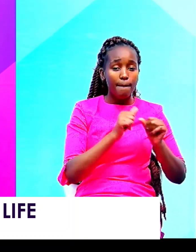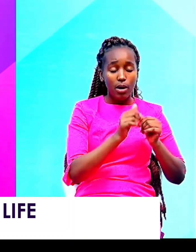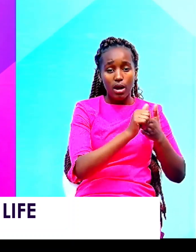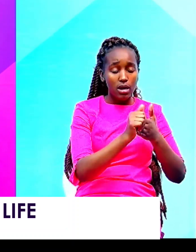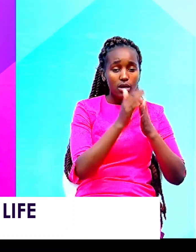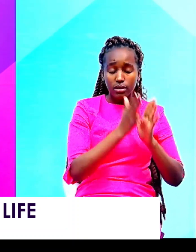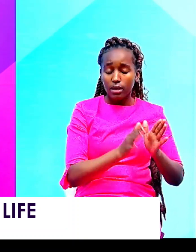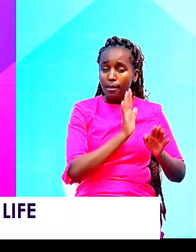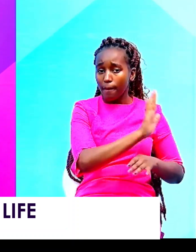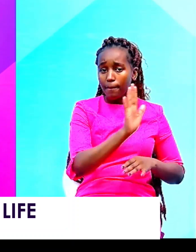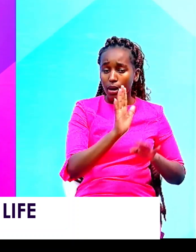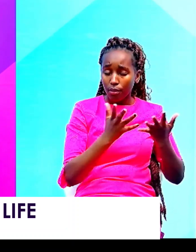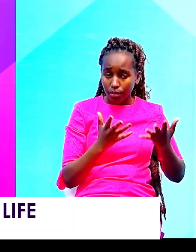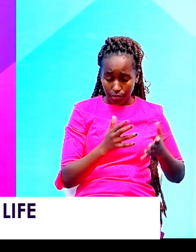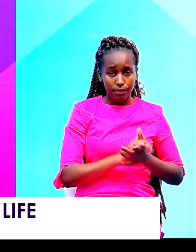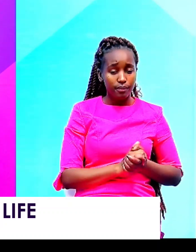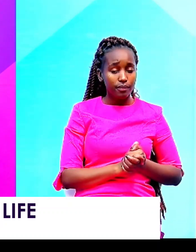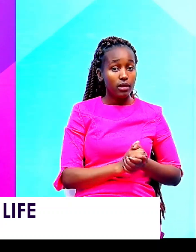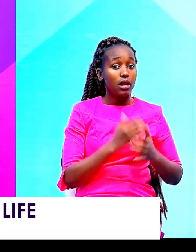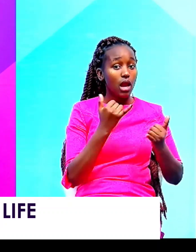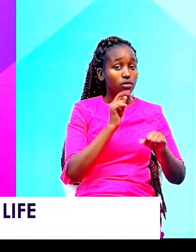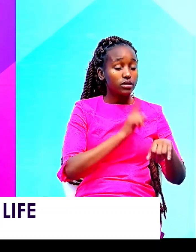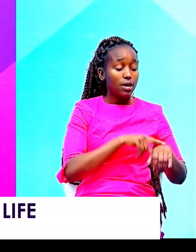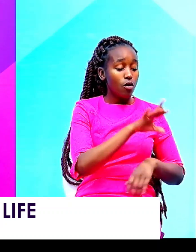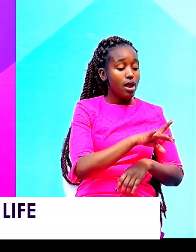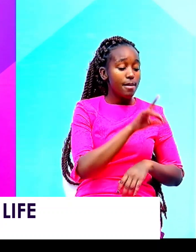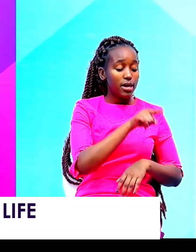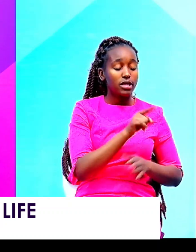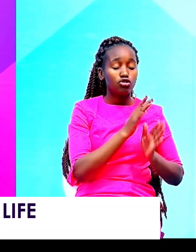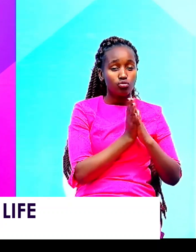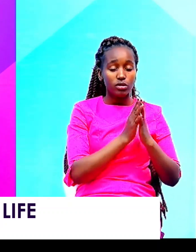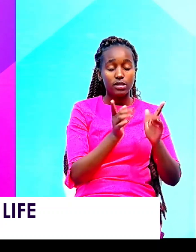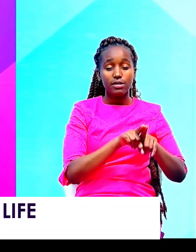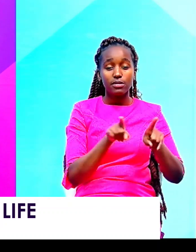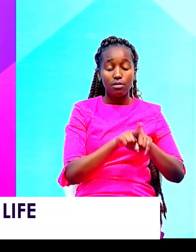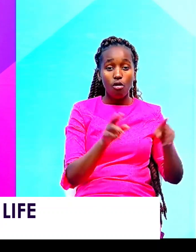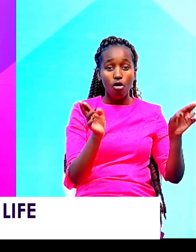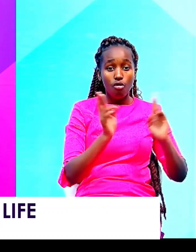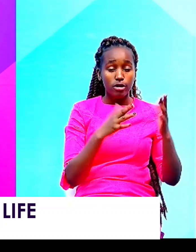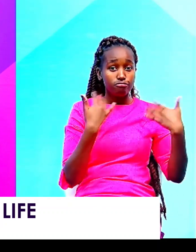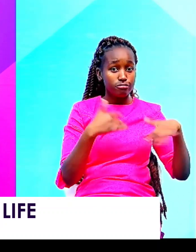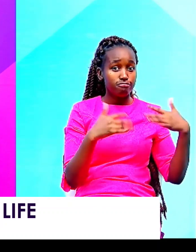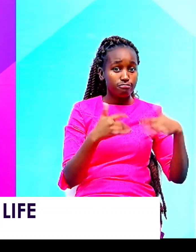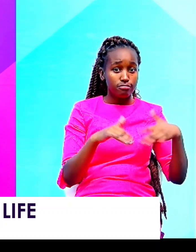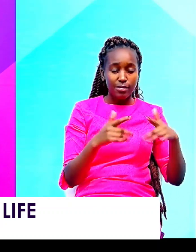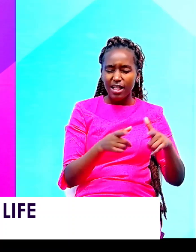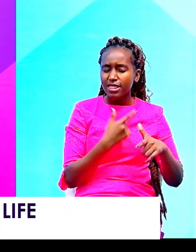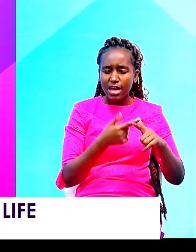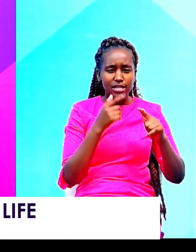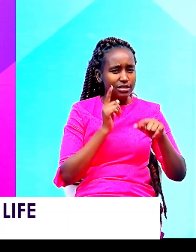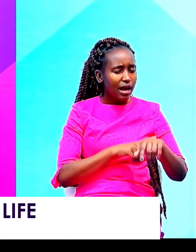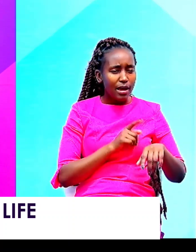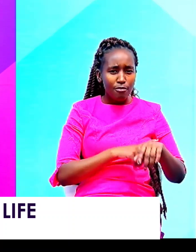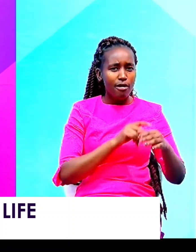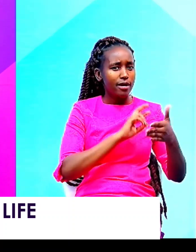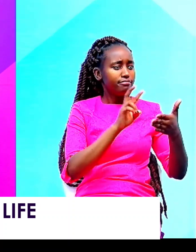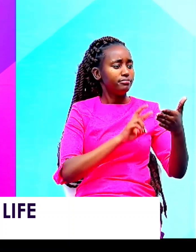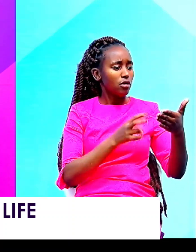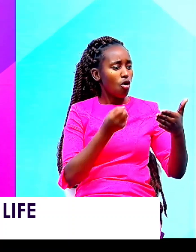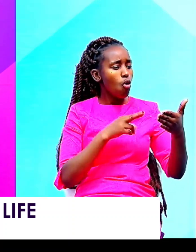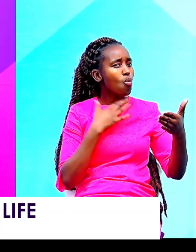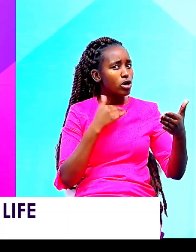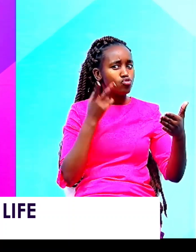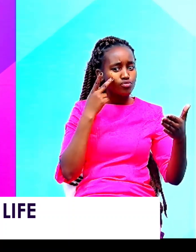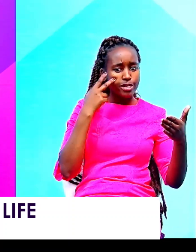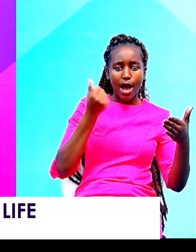pick this up and act it as a play, or when they come to really walk the talk on what they have been